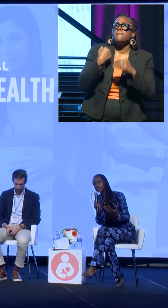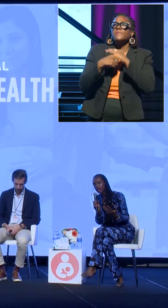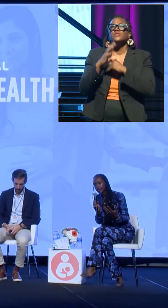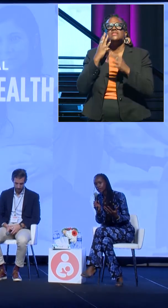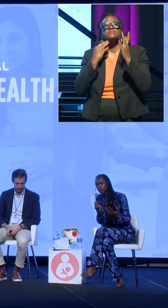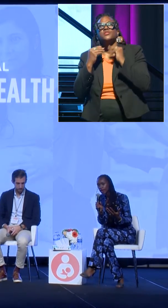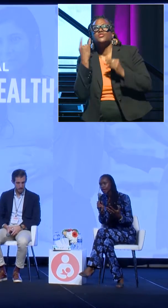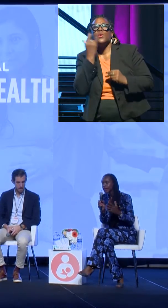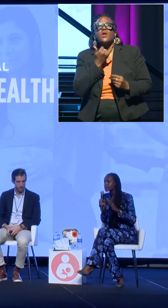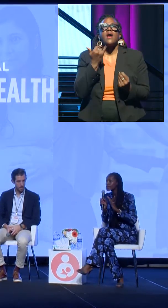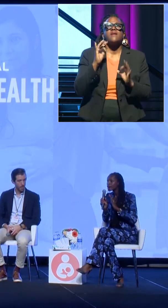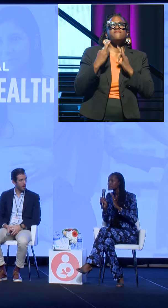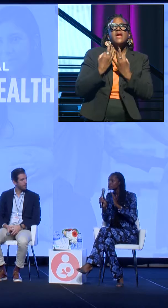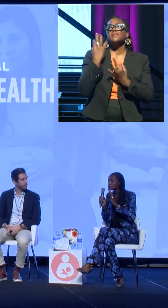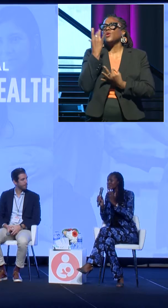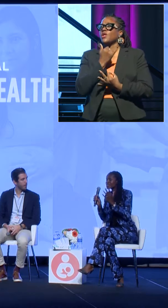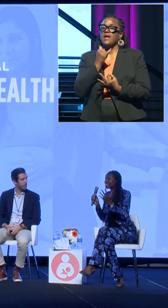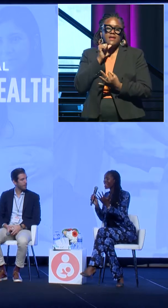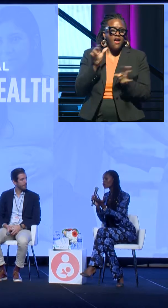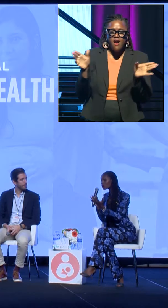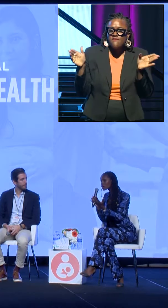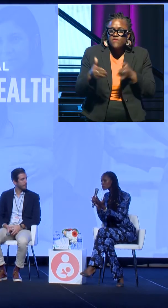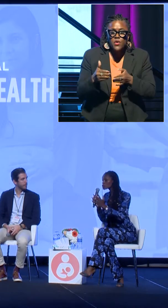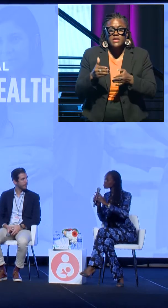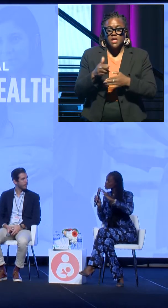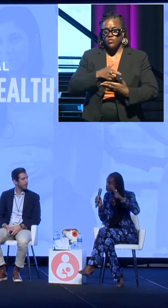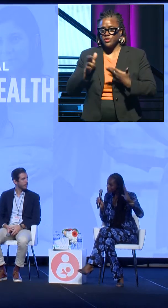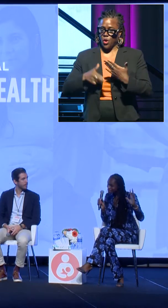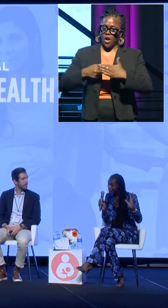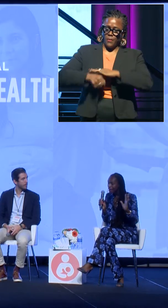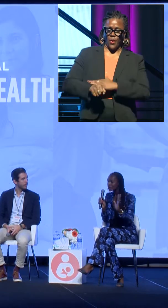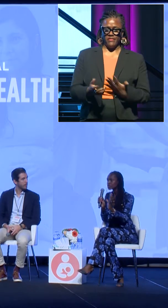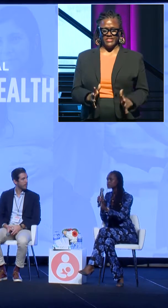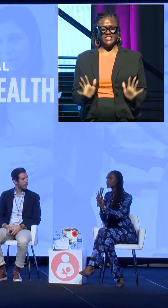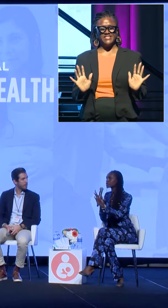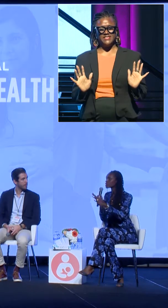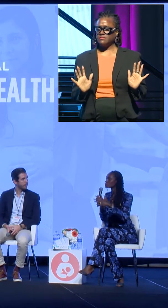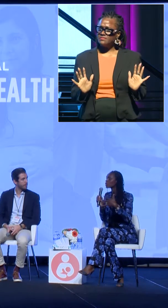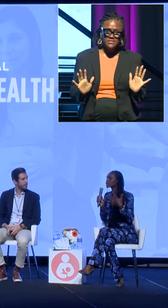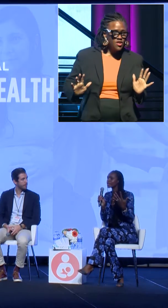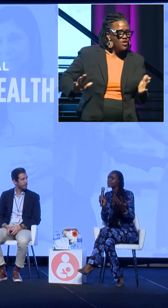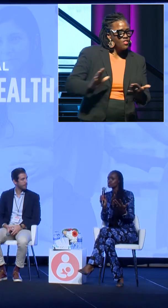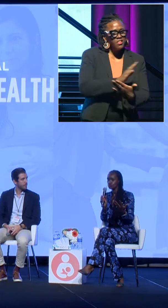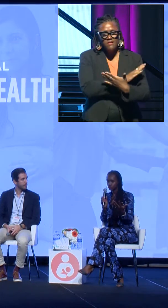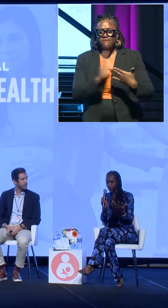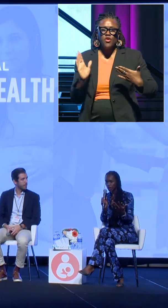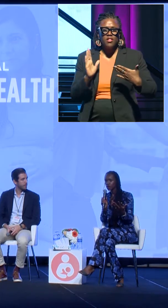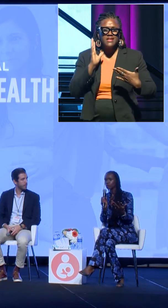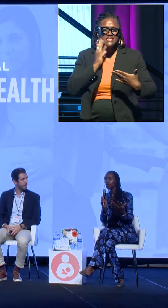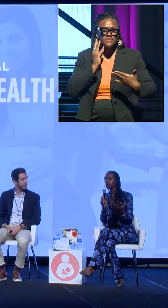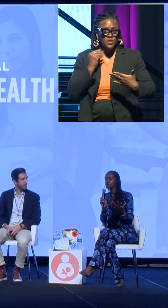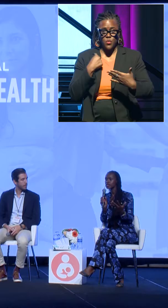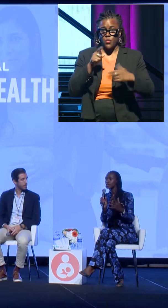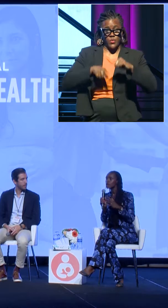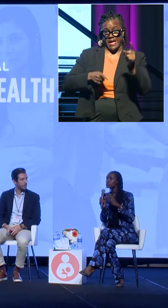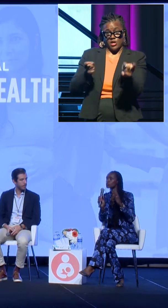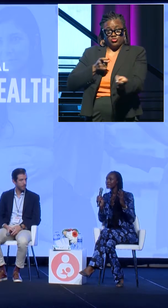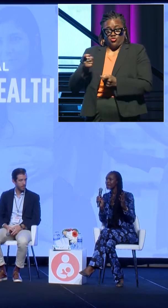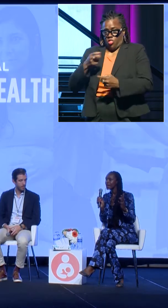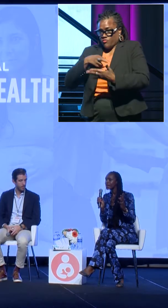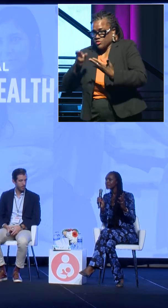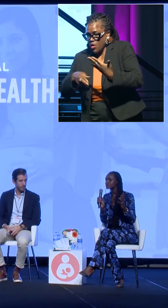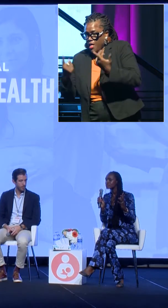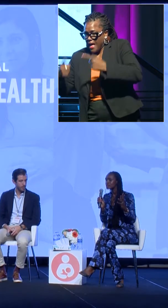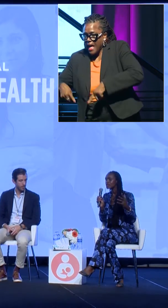experience to be like, right? Not focused on the outcome so much as the entire experience, because we can't control the outcome always, but